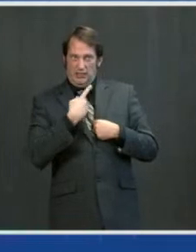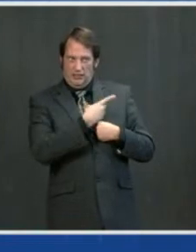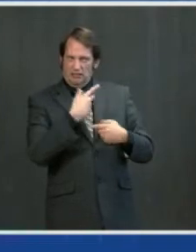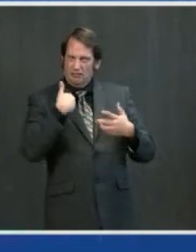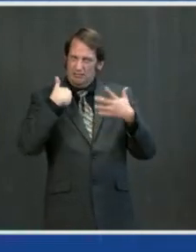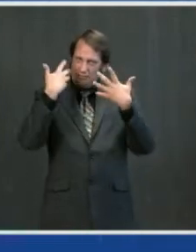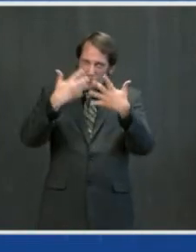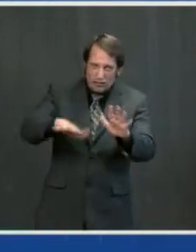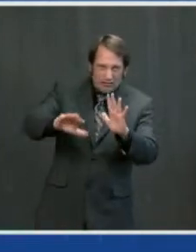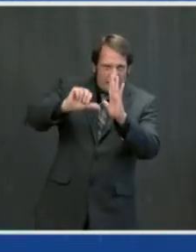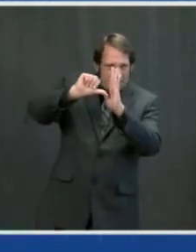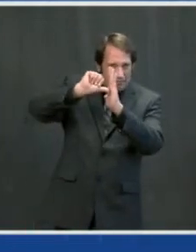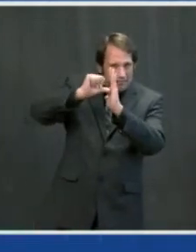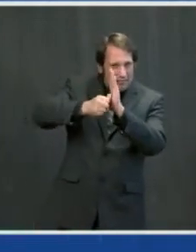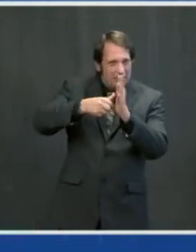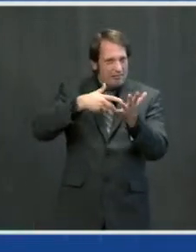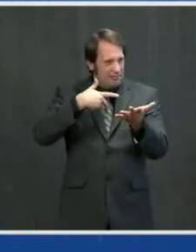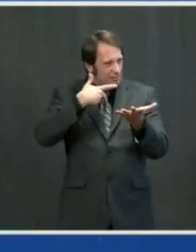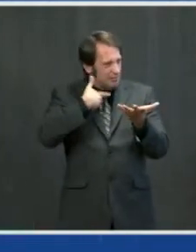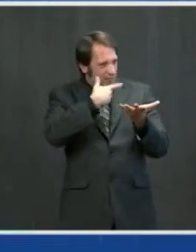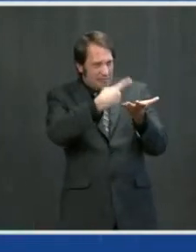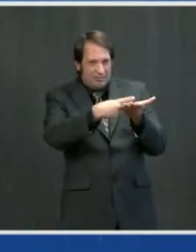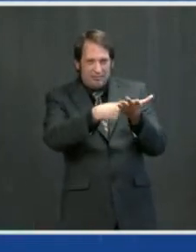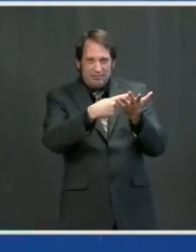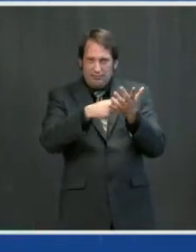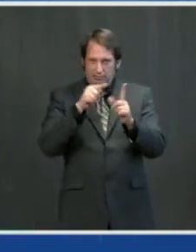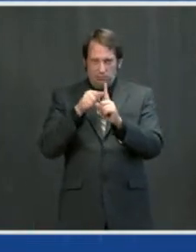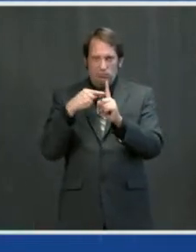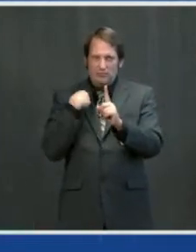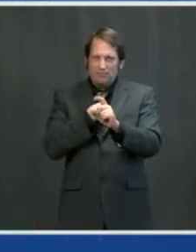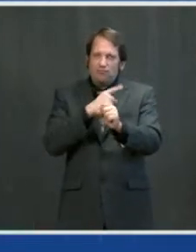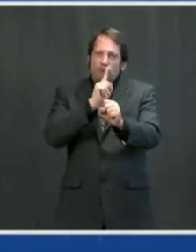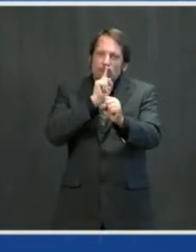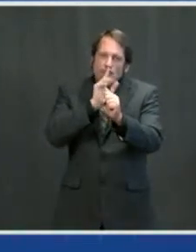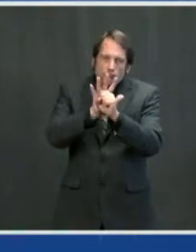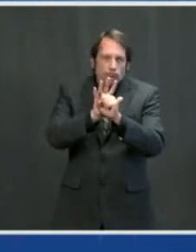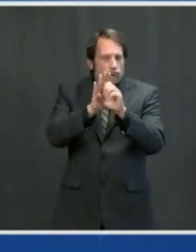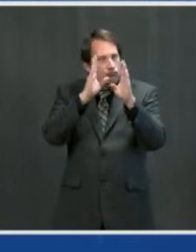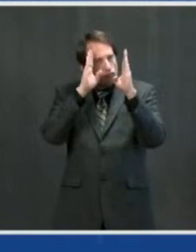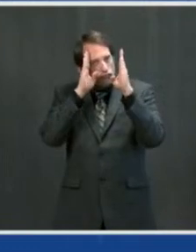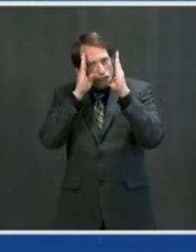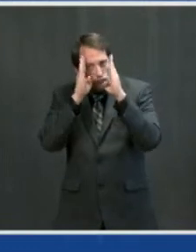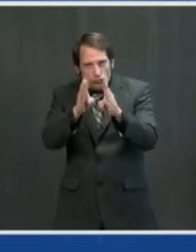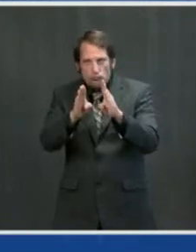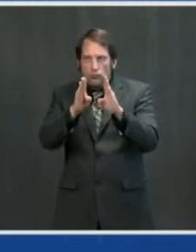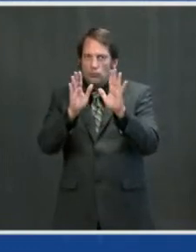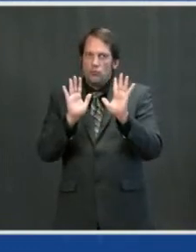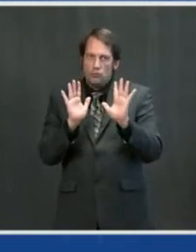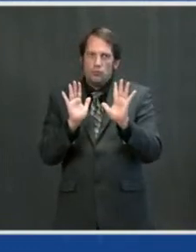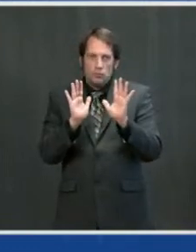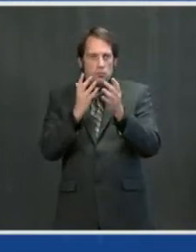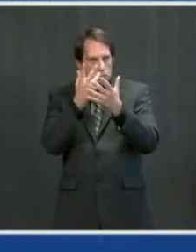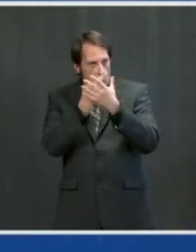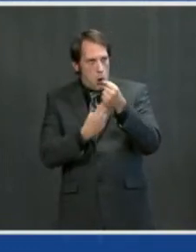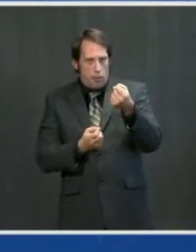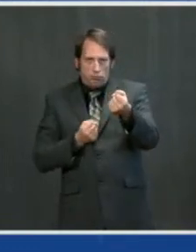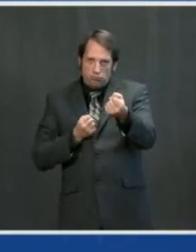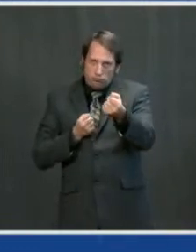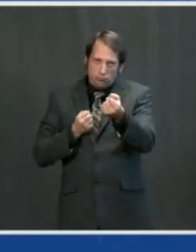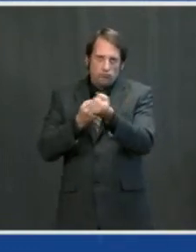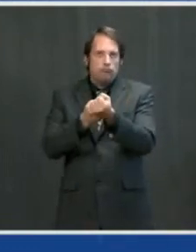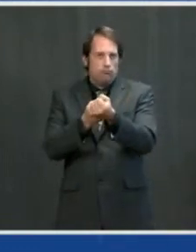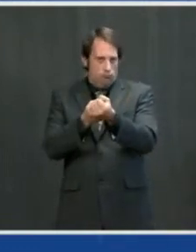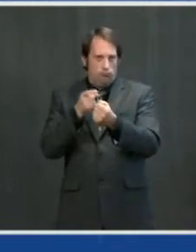today, we have confirmed to strengthen bilateral cooperation and collaboration in the area of